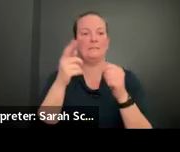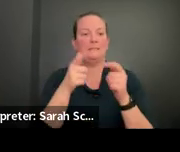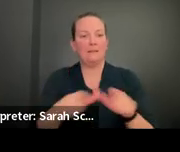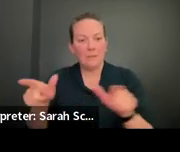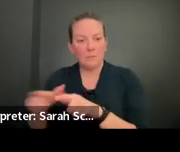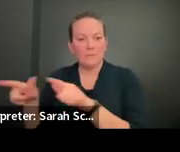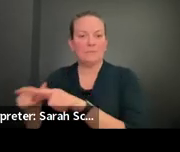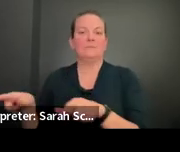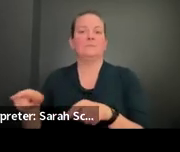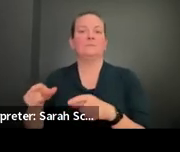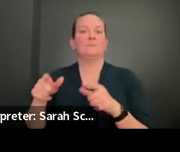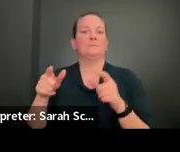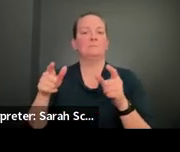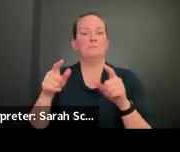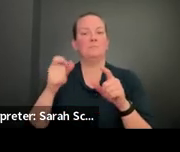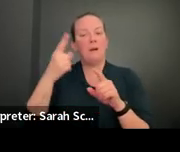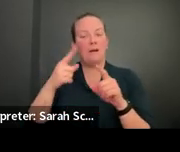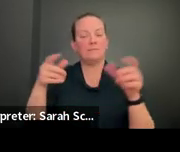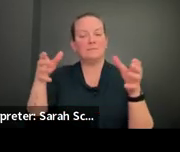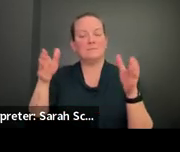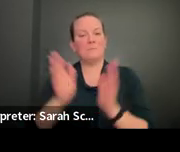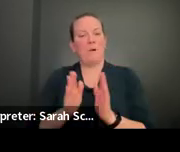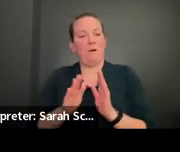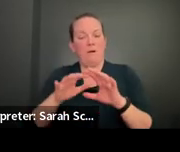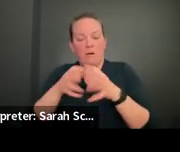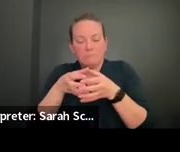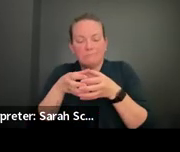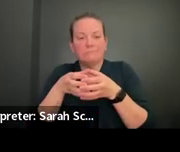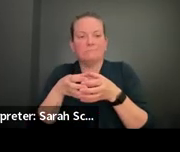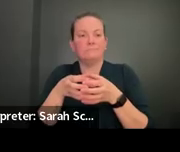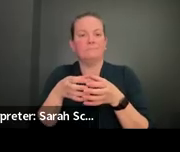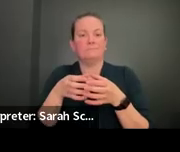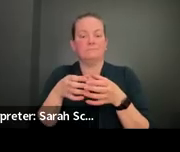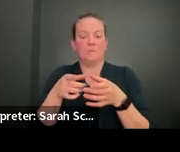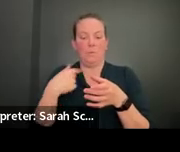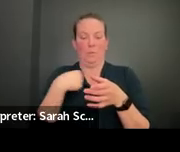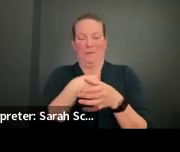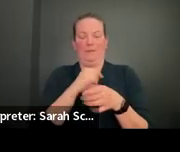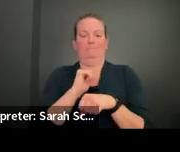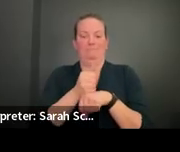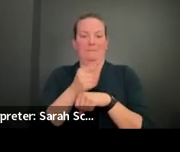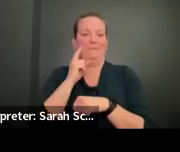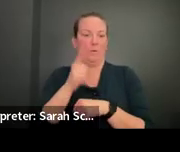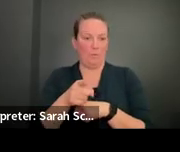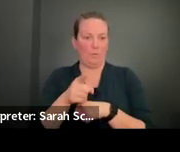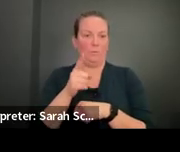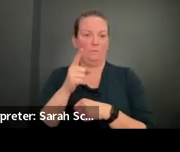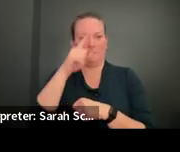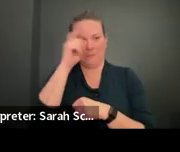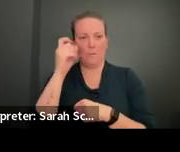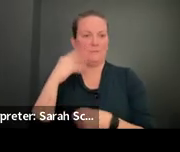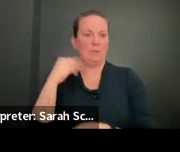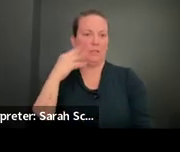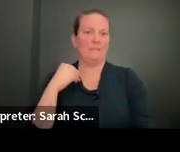universe that is created for you during the summer. Then the two people that you